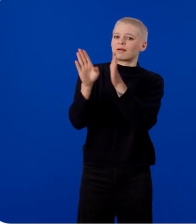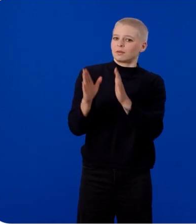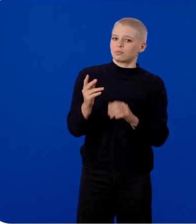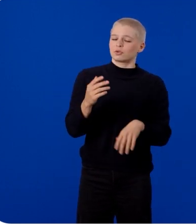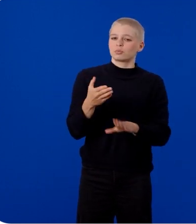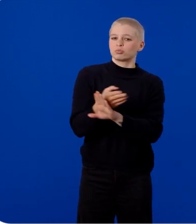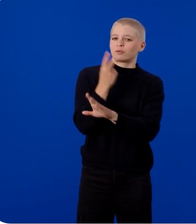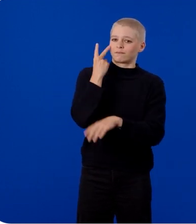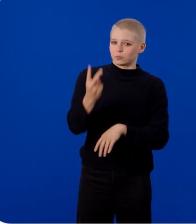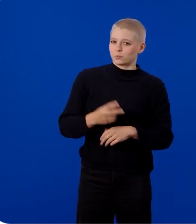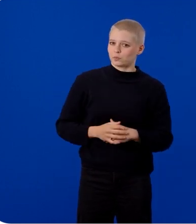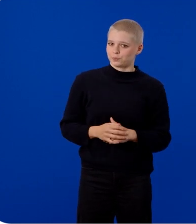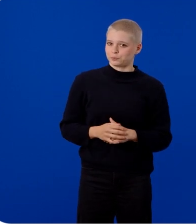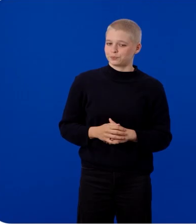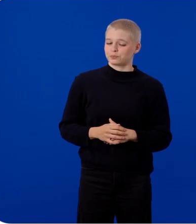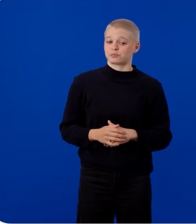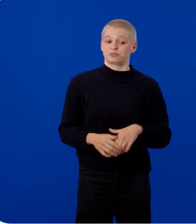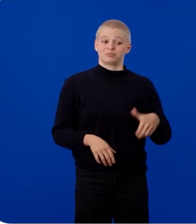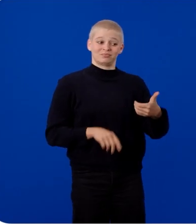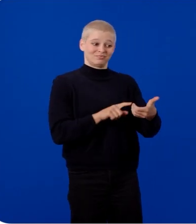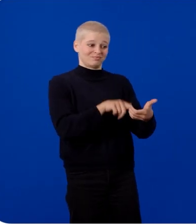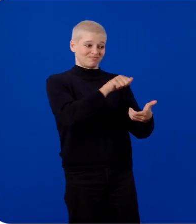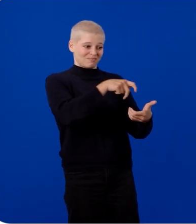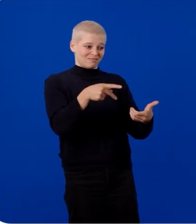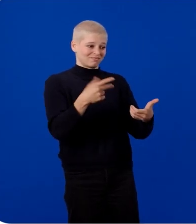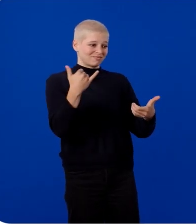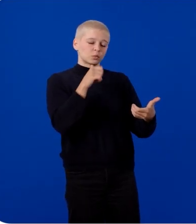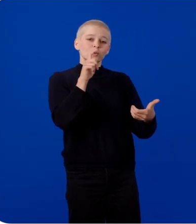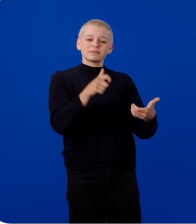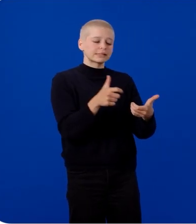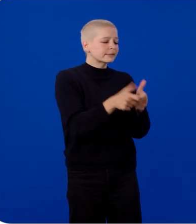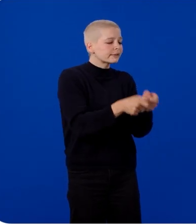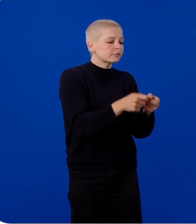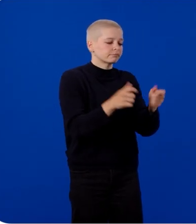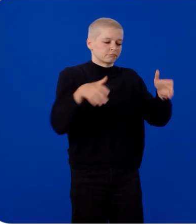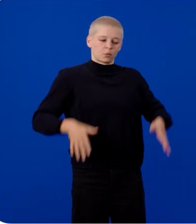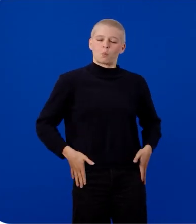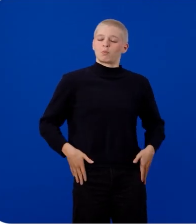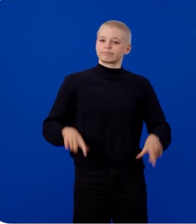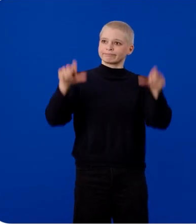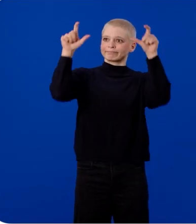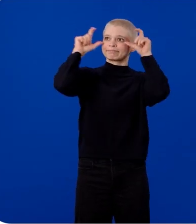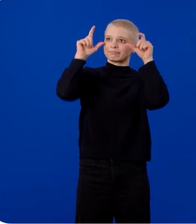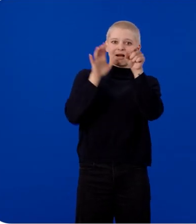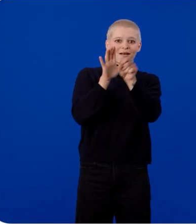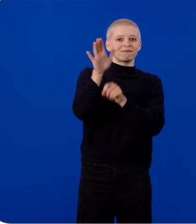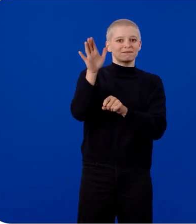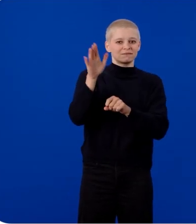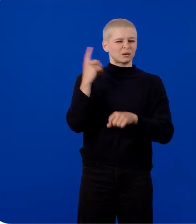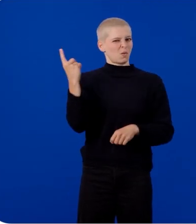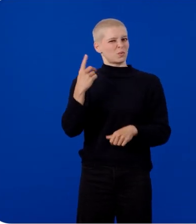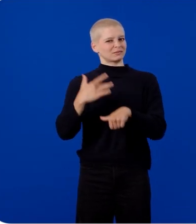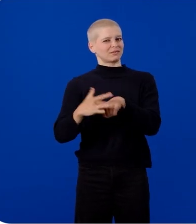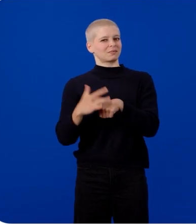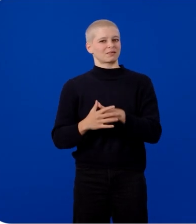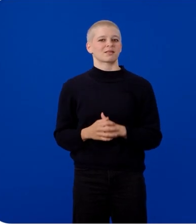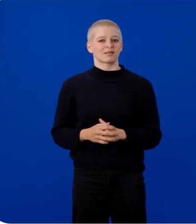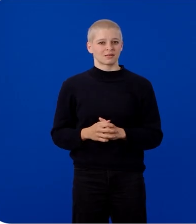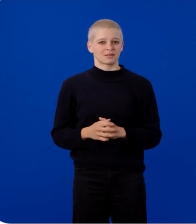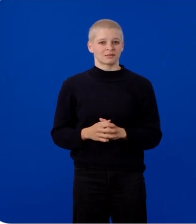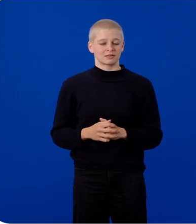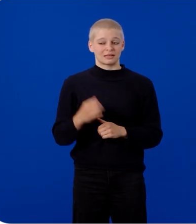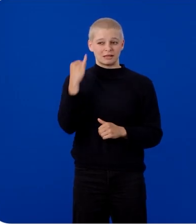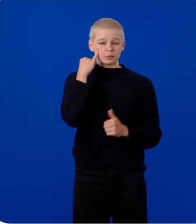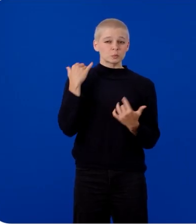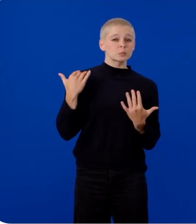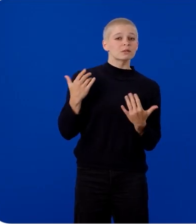your mobile app, make it hands-free, heads-up, and always available. If you've been waiting for the right moment to explore